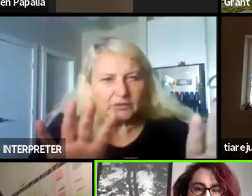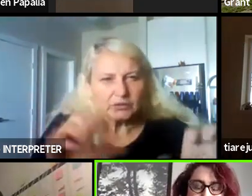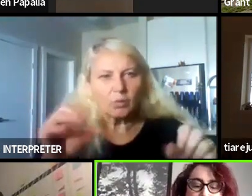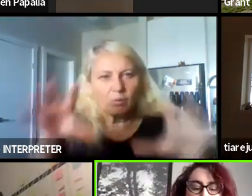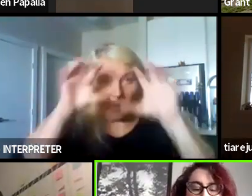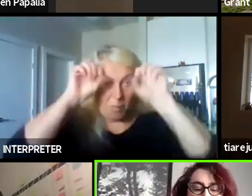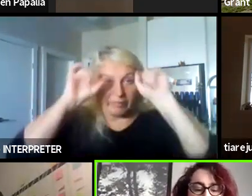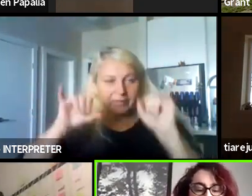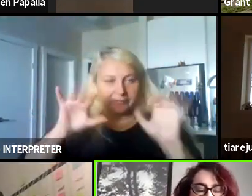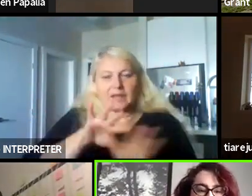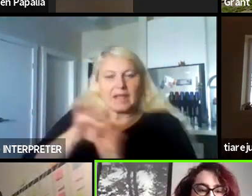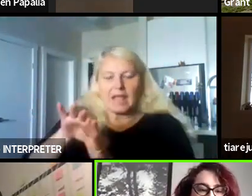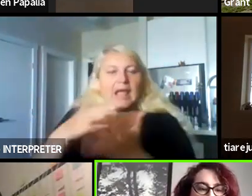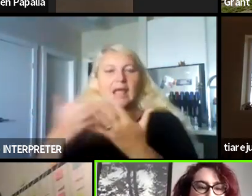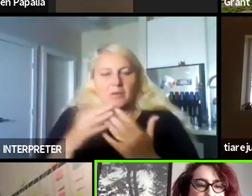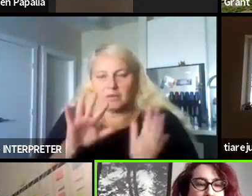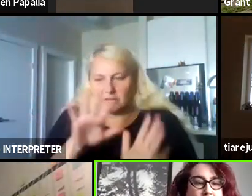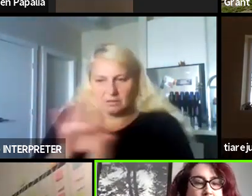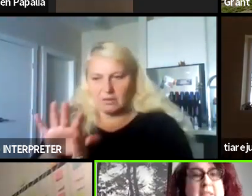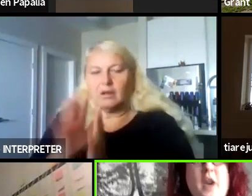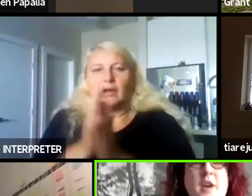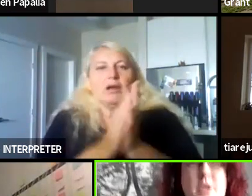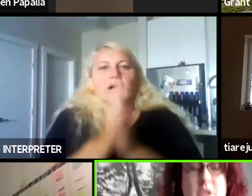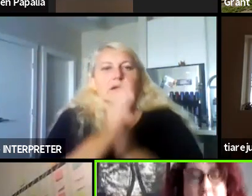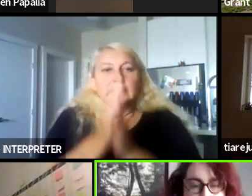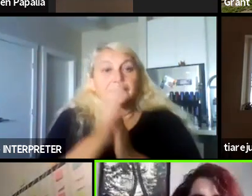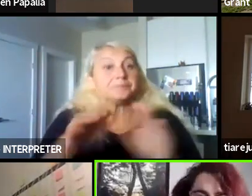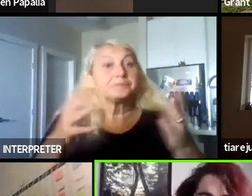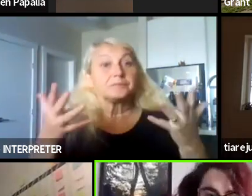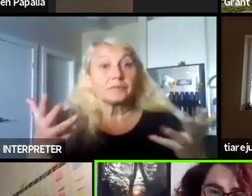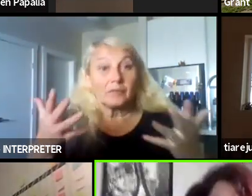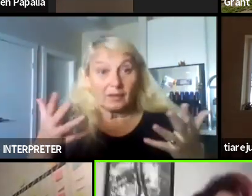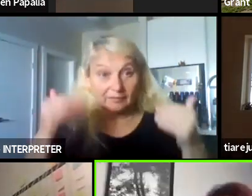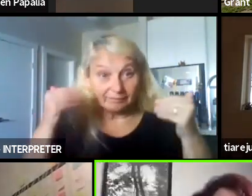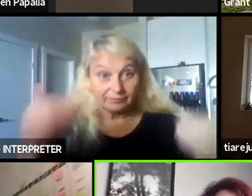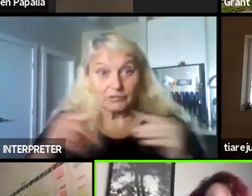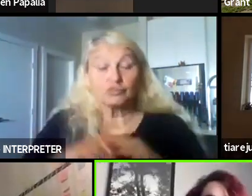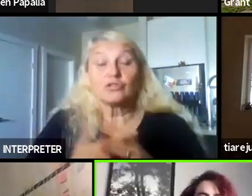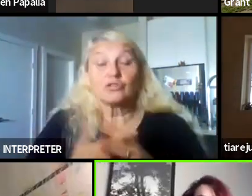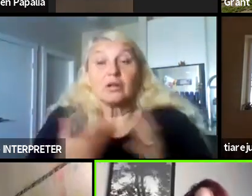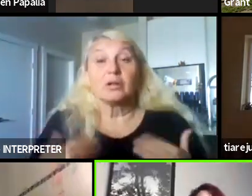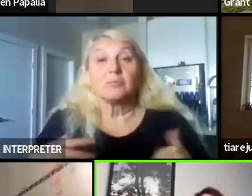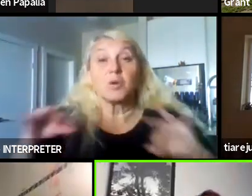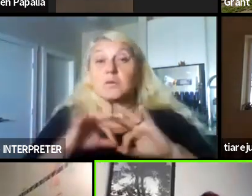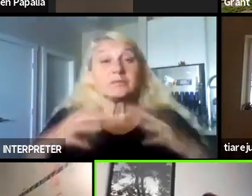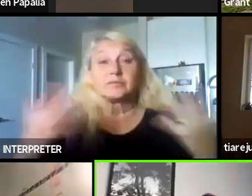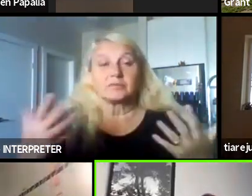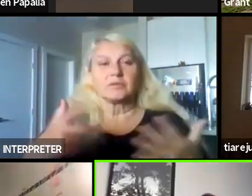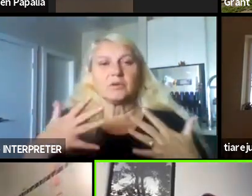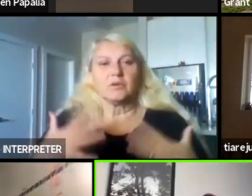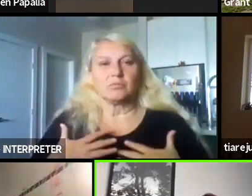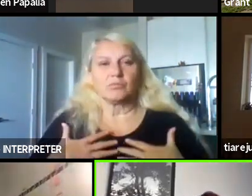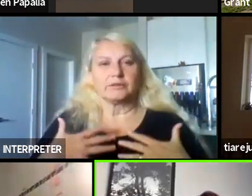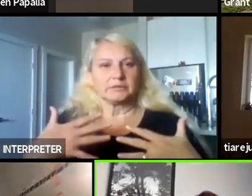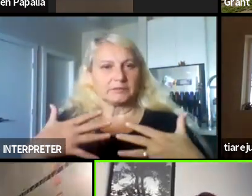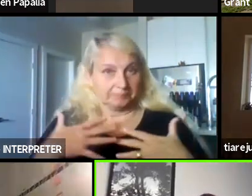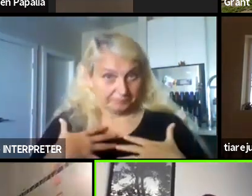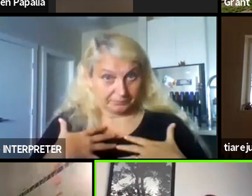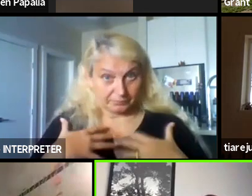this. So to start, we're just gonna feel into breath. And